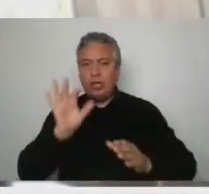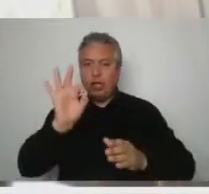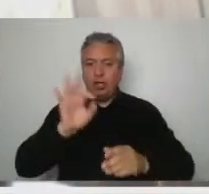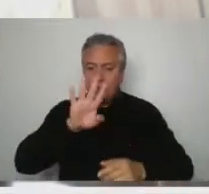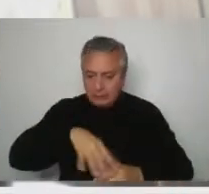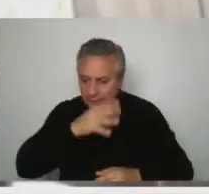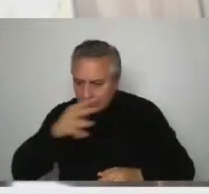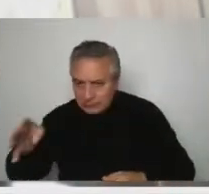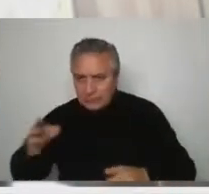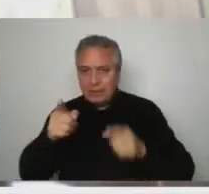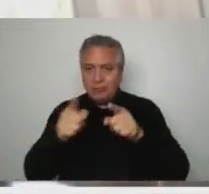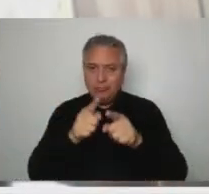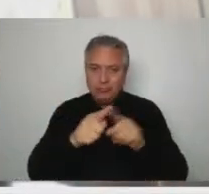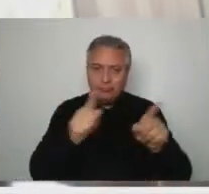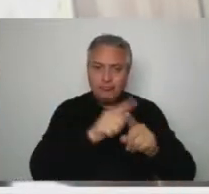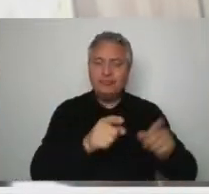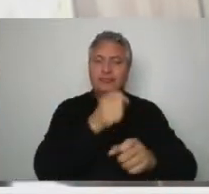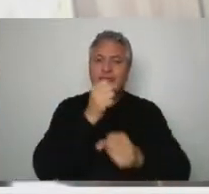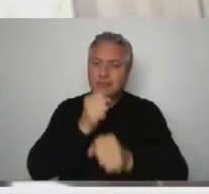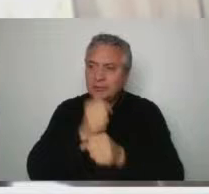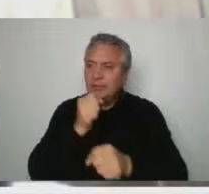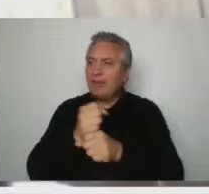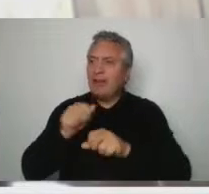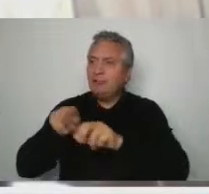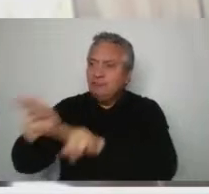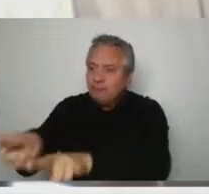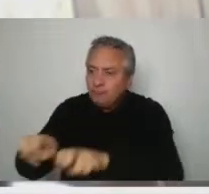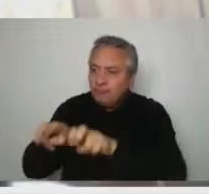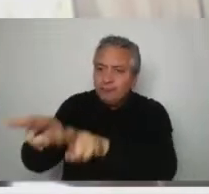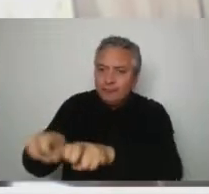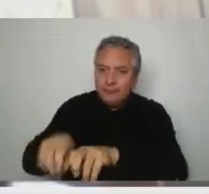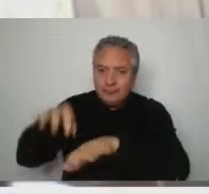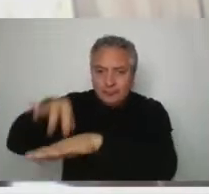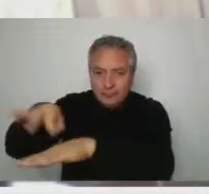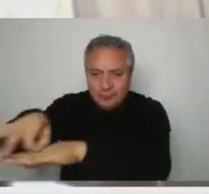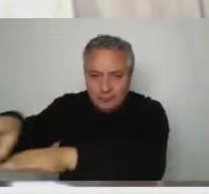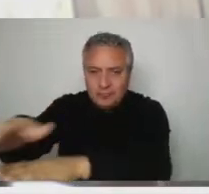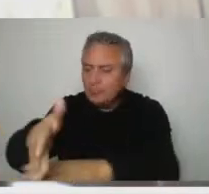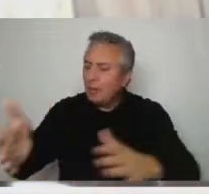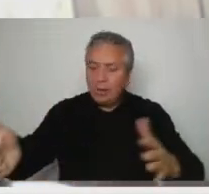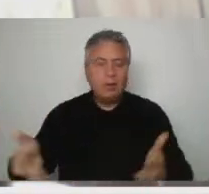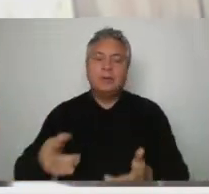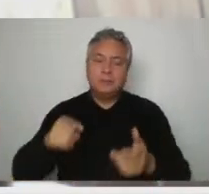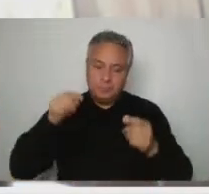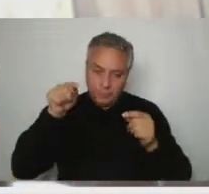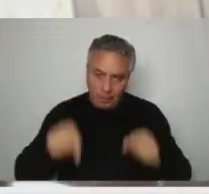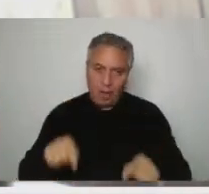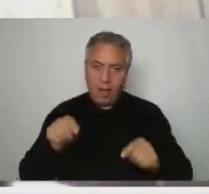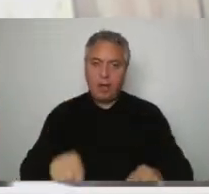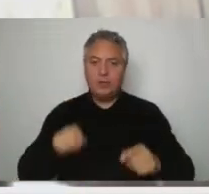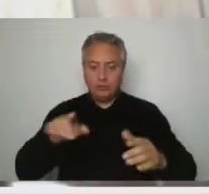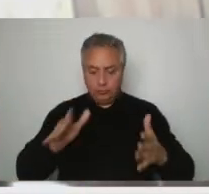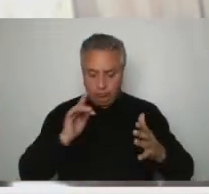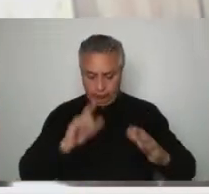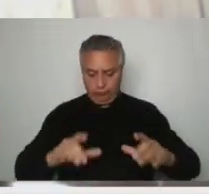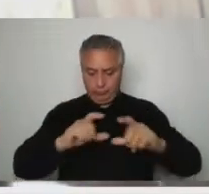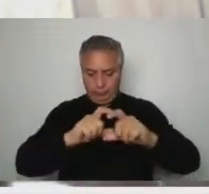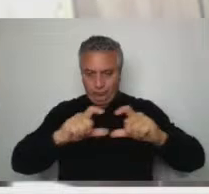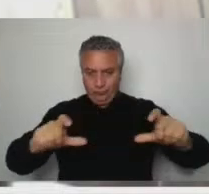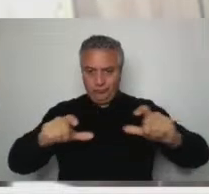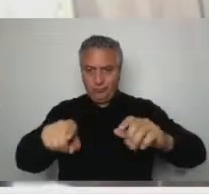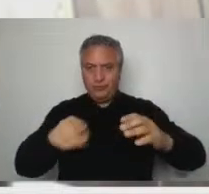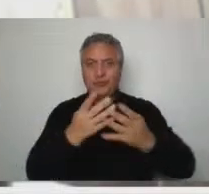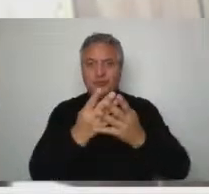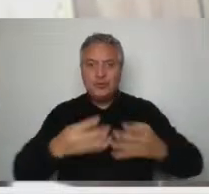in the indigenous communities, and then the class schedules have come into conflict with the